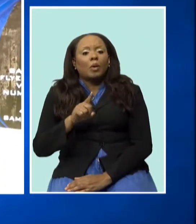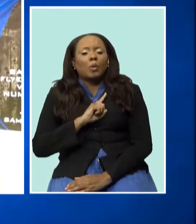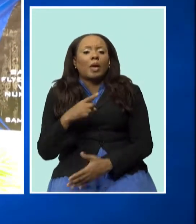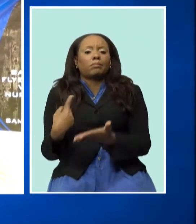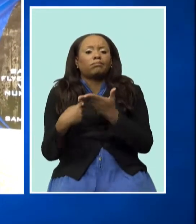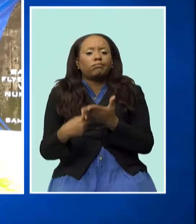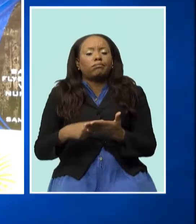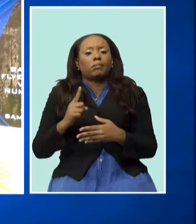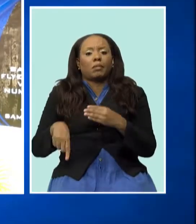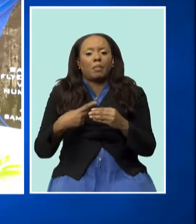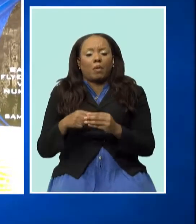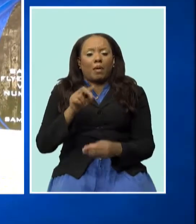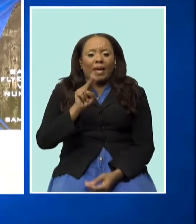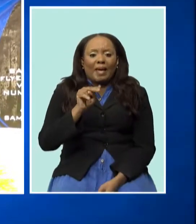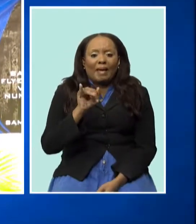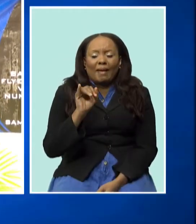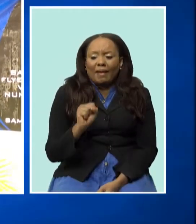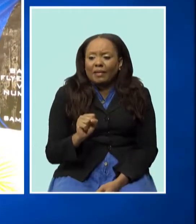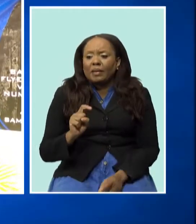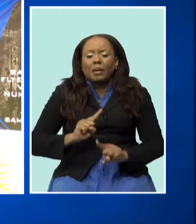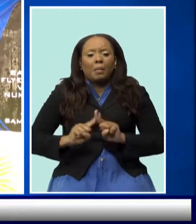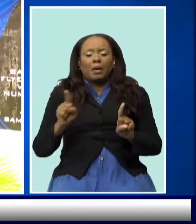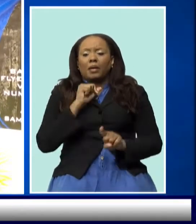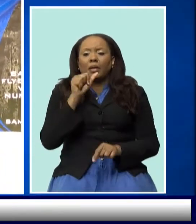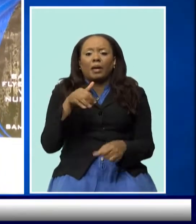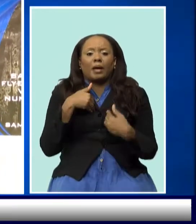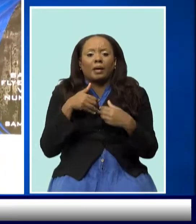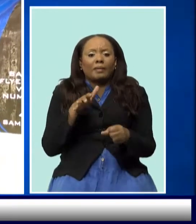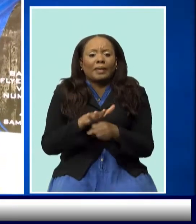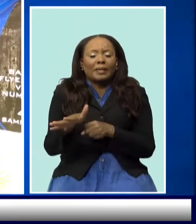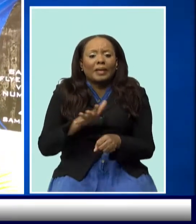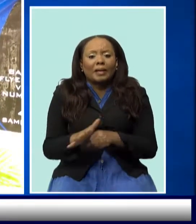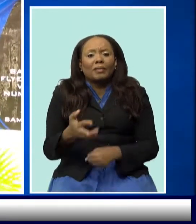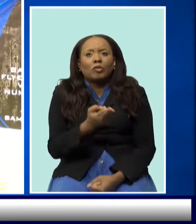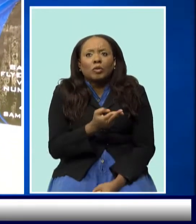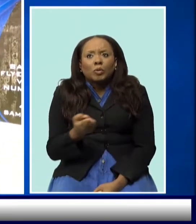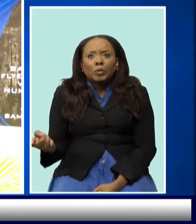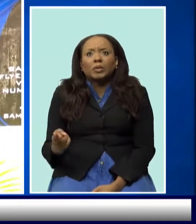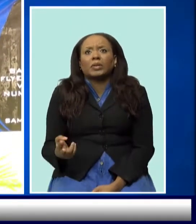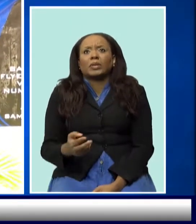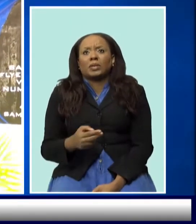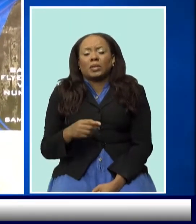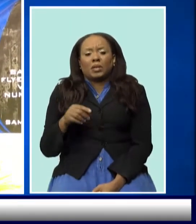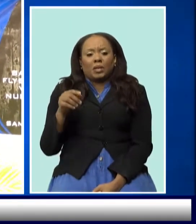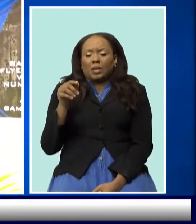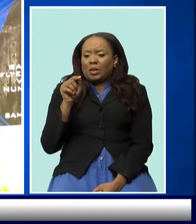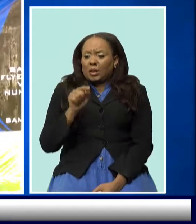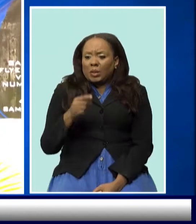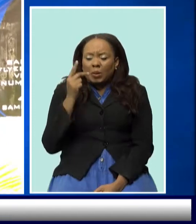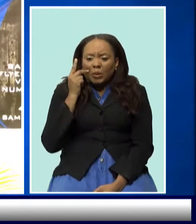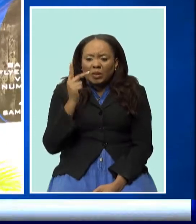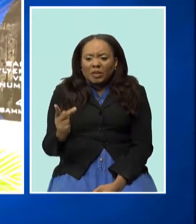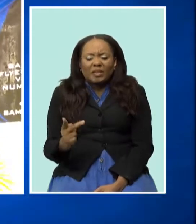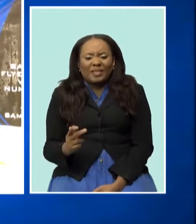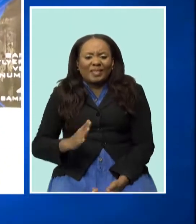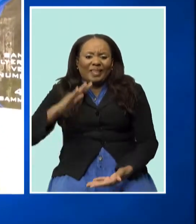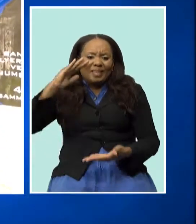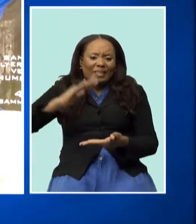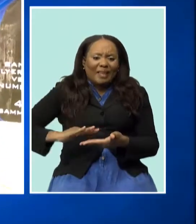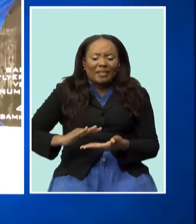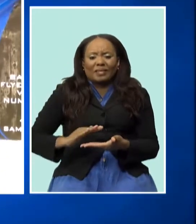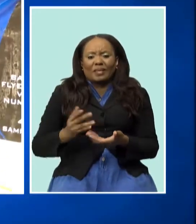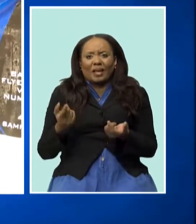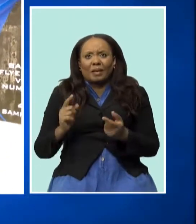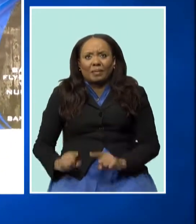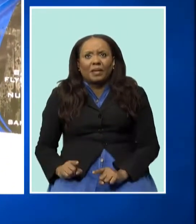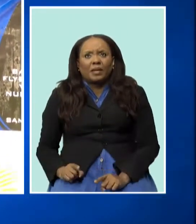are real. Like, you have less resources, you look out into the distance and you see less things happening, and you know that the country is